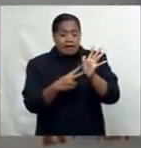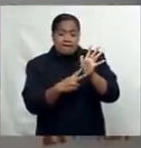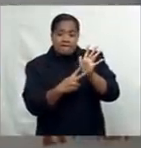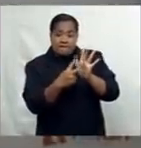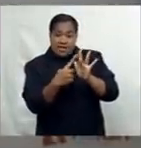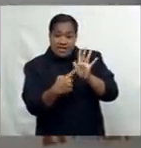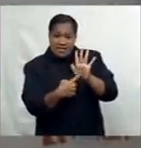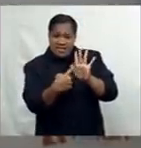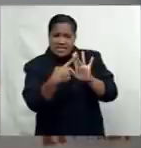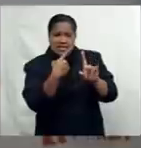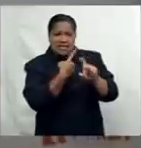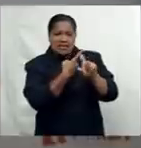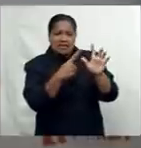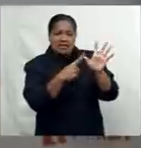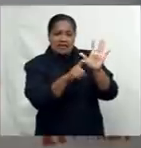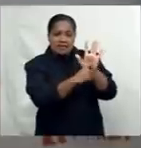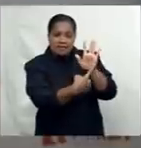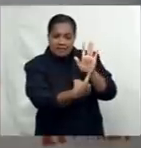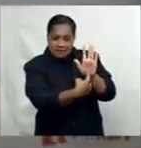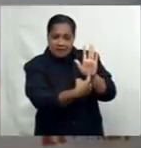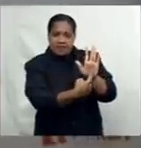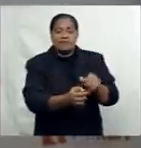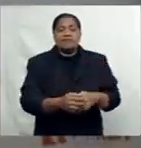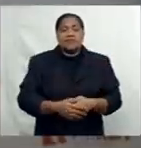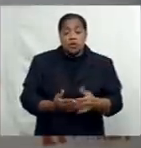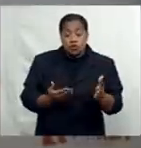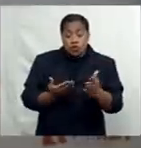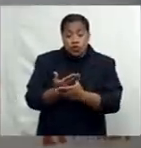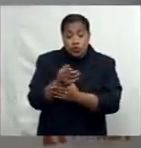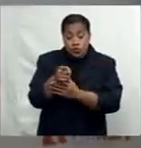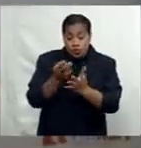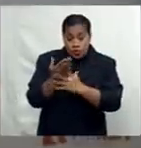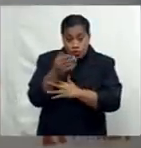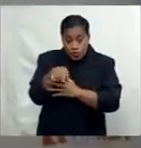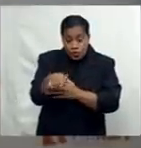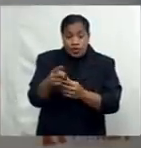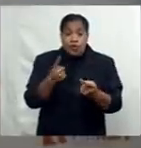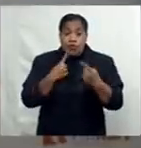phones. And through the website, there is another